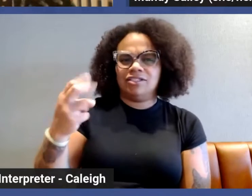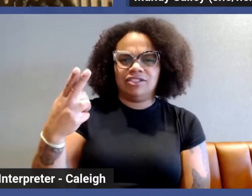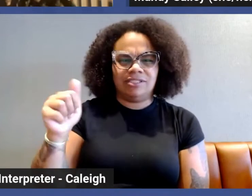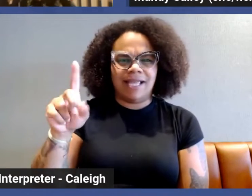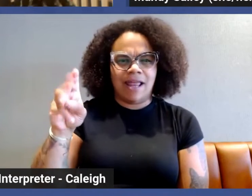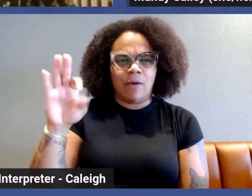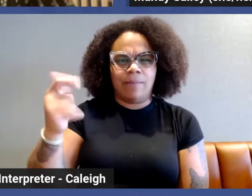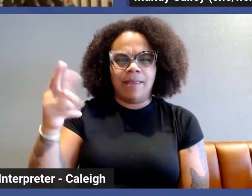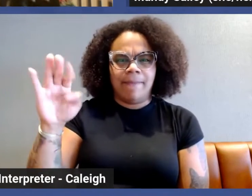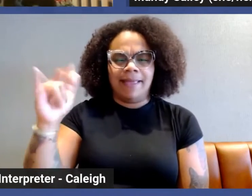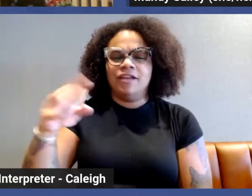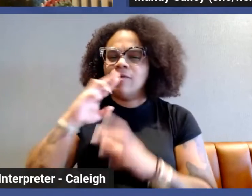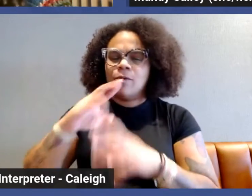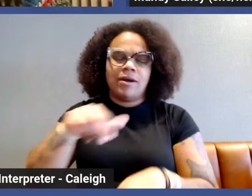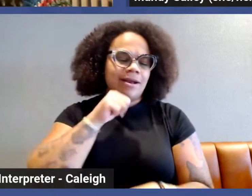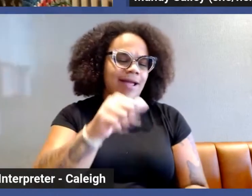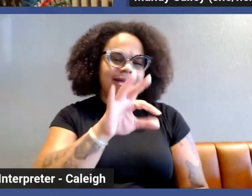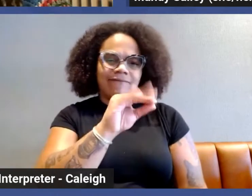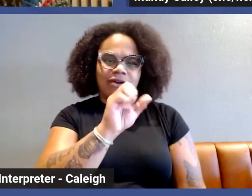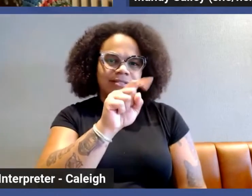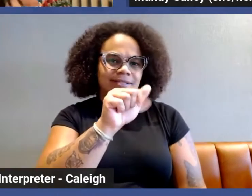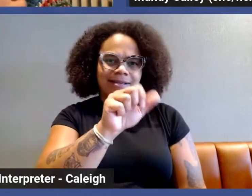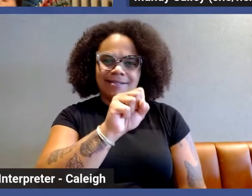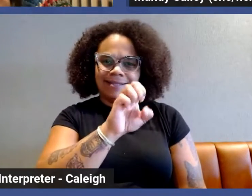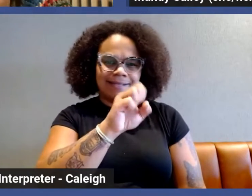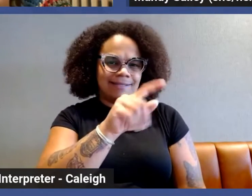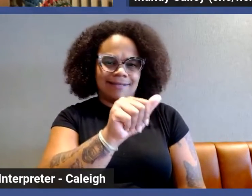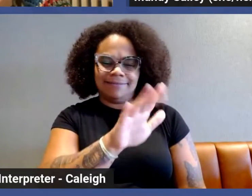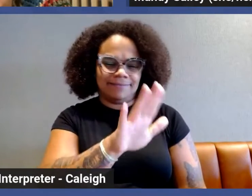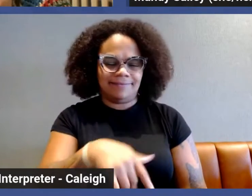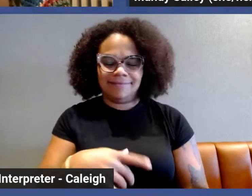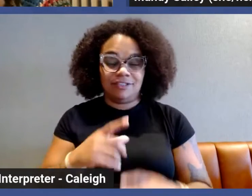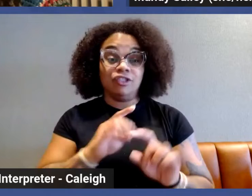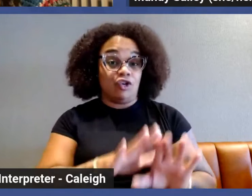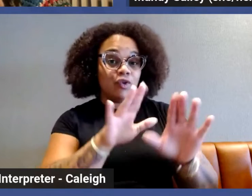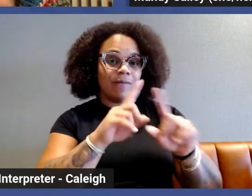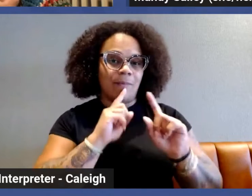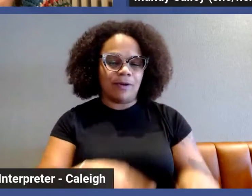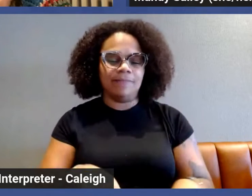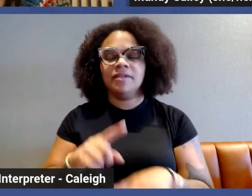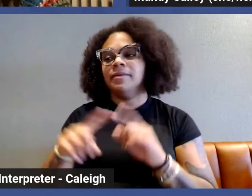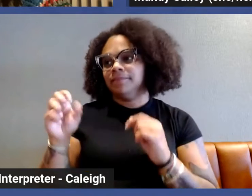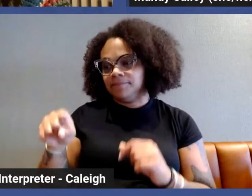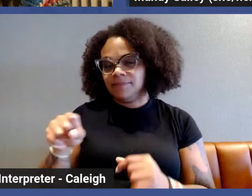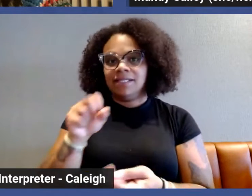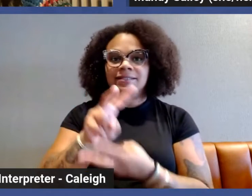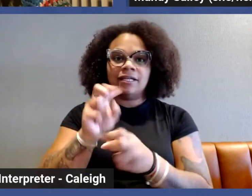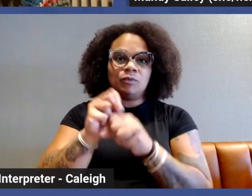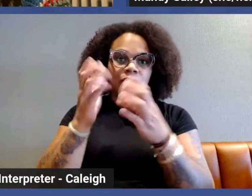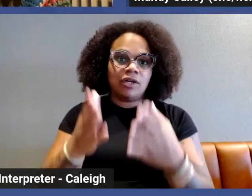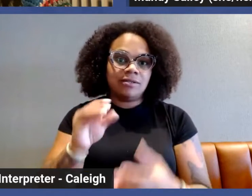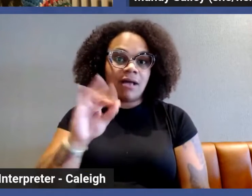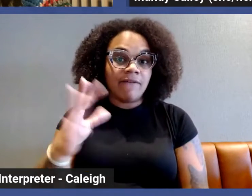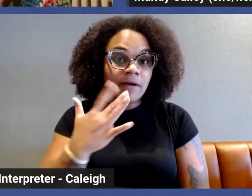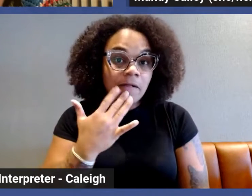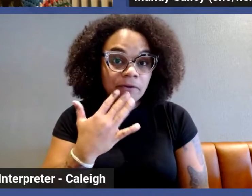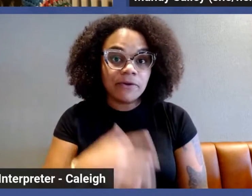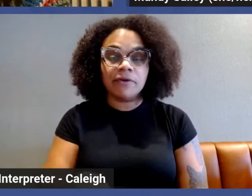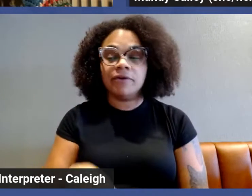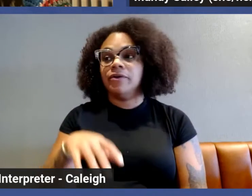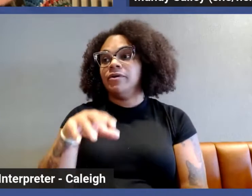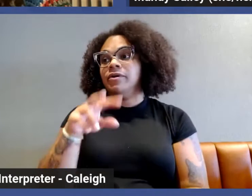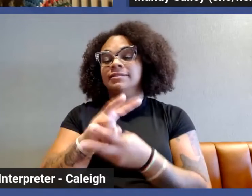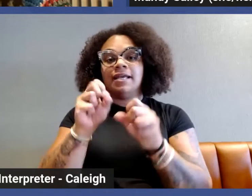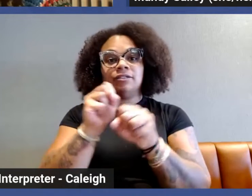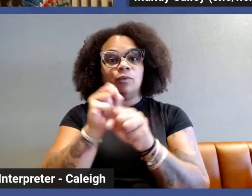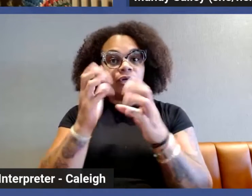different ones, but anyway, great stuff. Of course, like sex workers of color, sex workers who are trans,